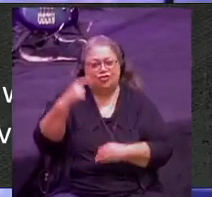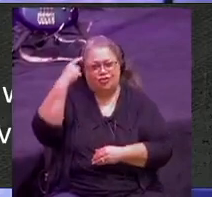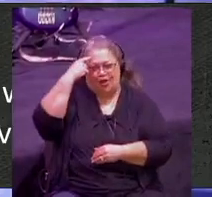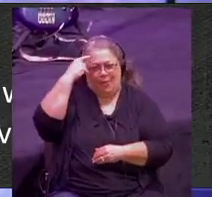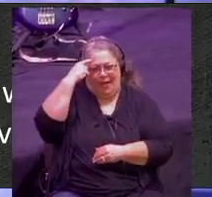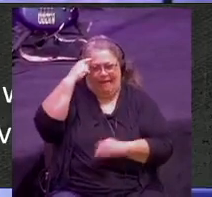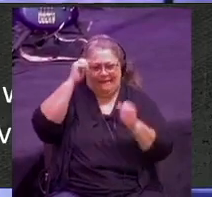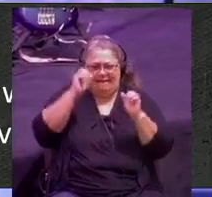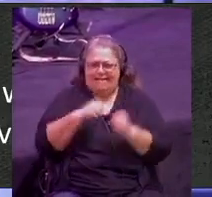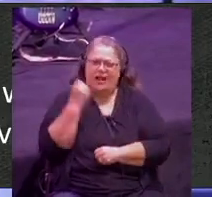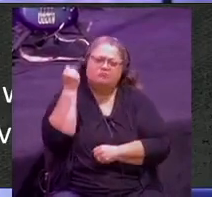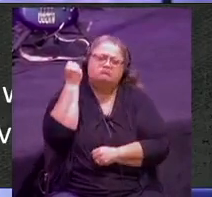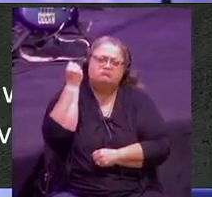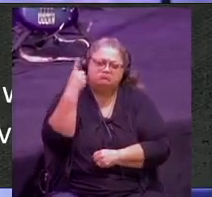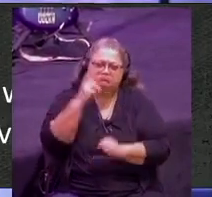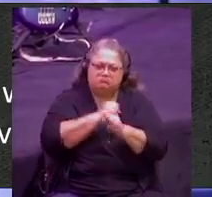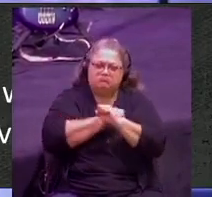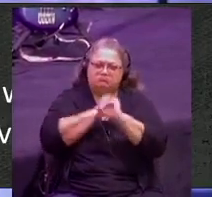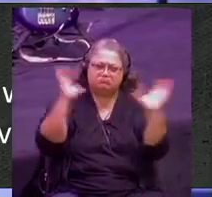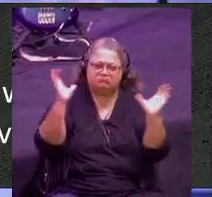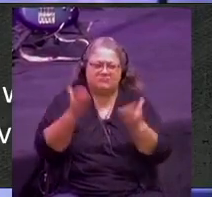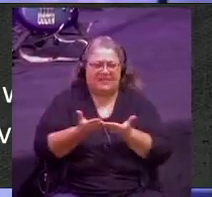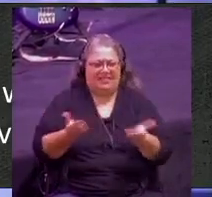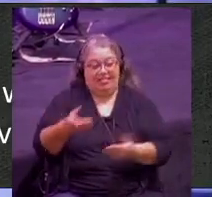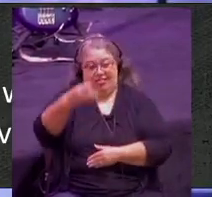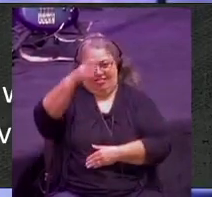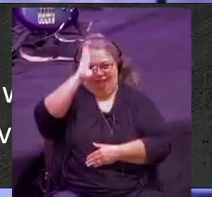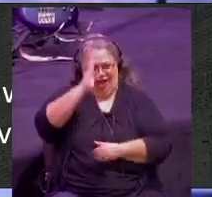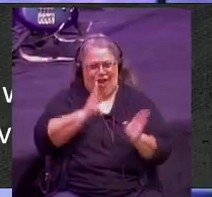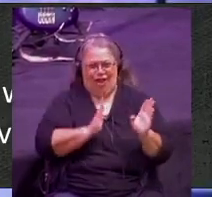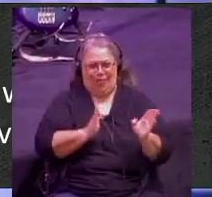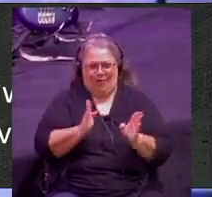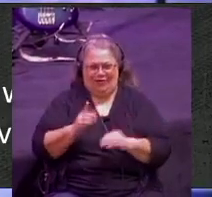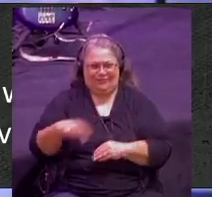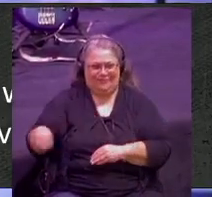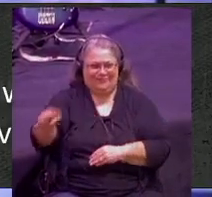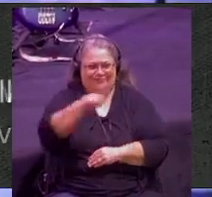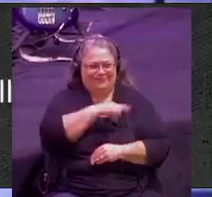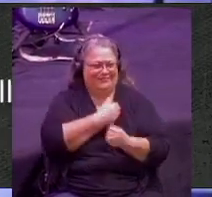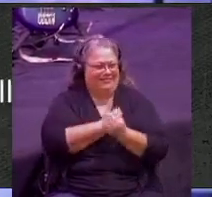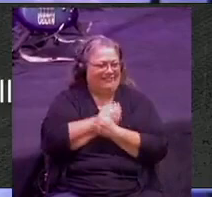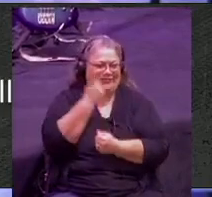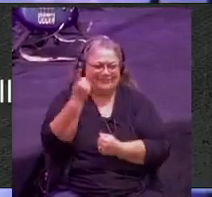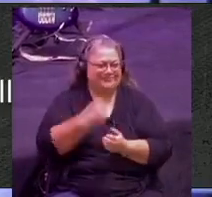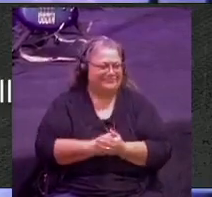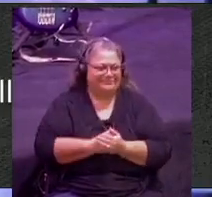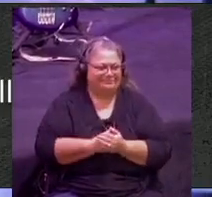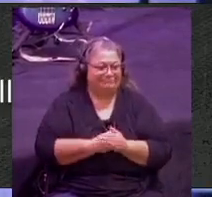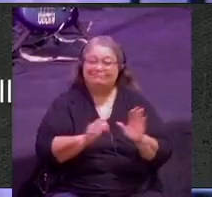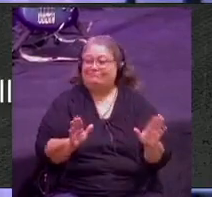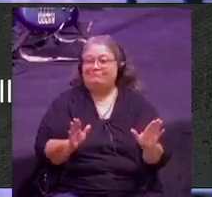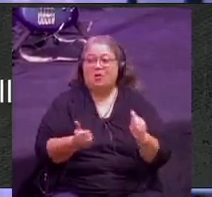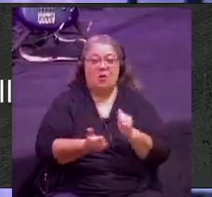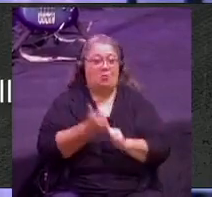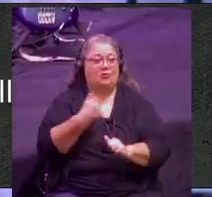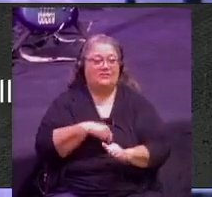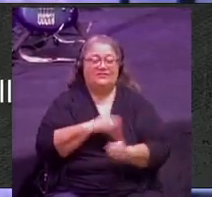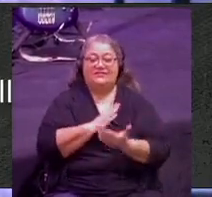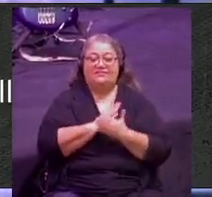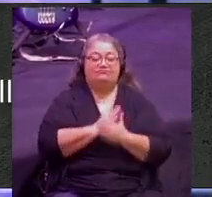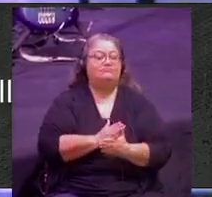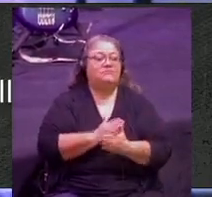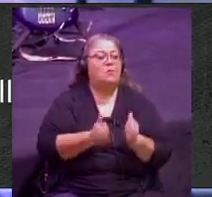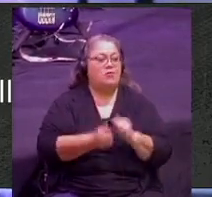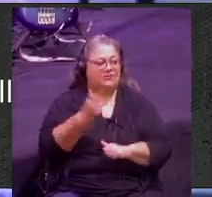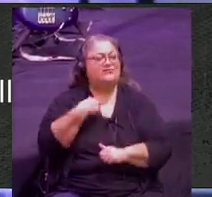has conceived the things that God has prepared for those who love him. Most of us stop right there. Most of us could quote